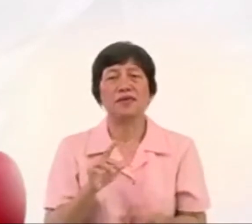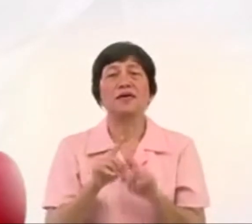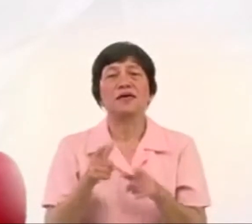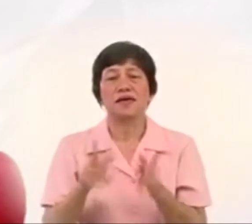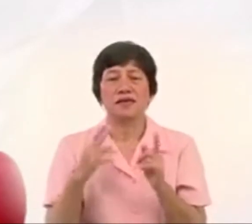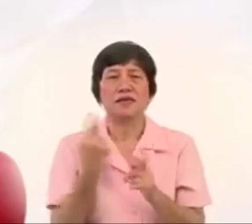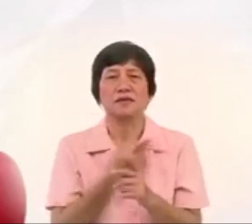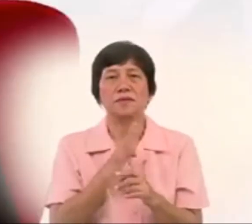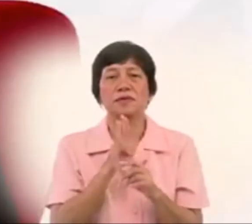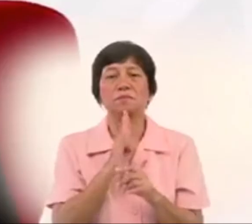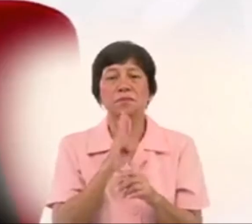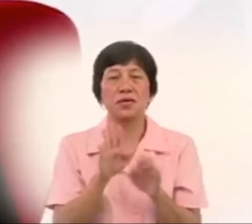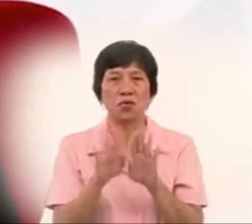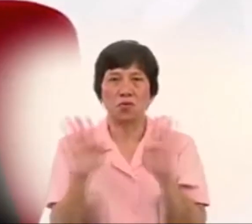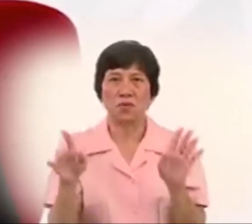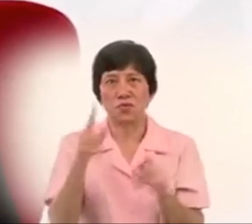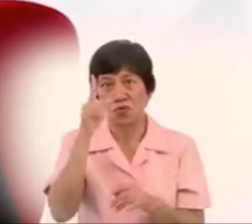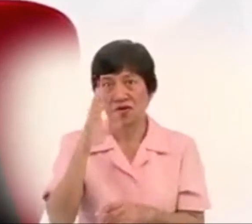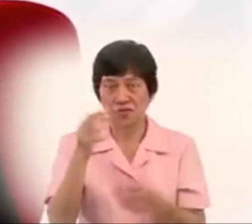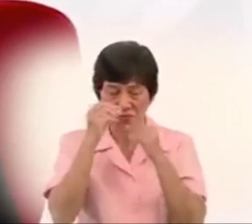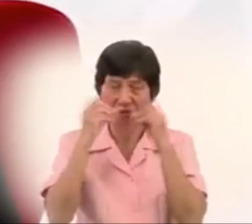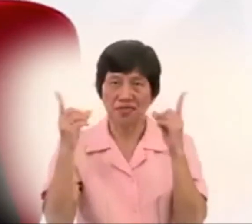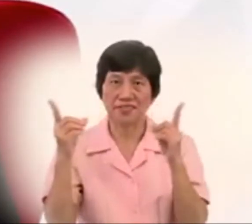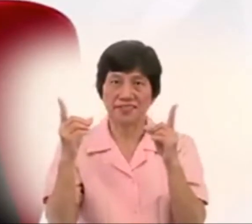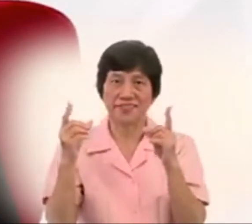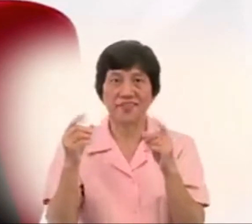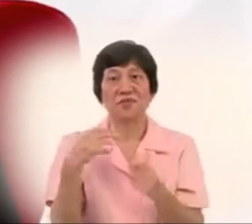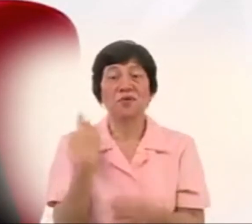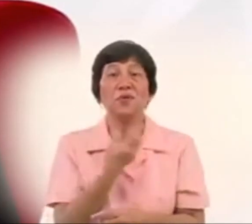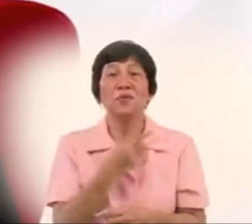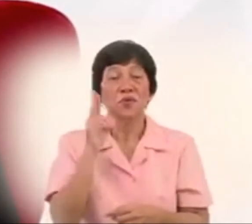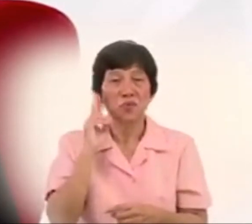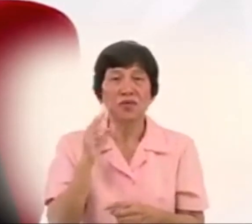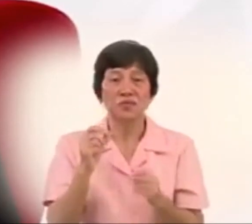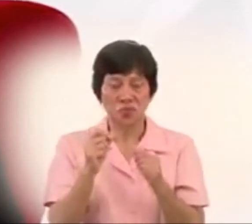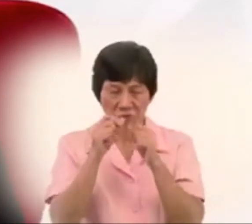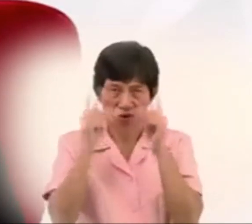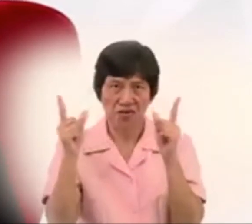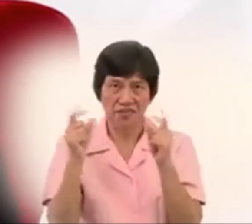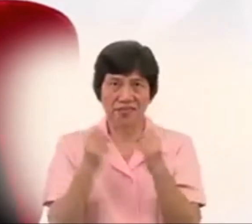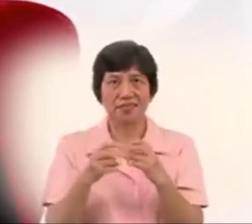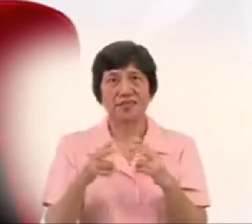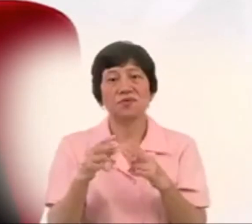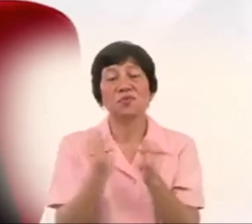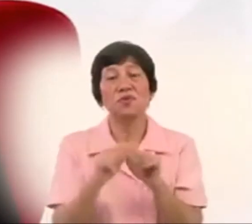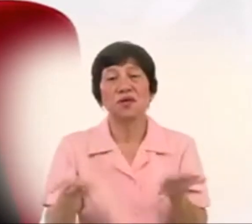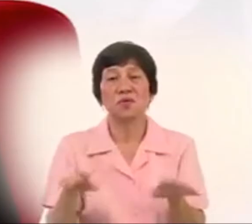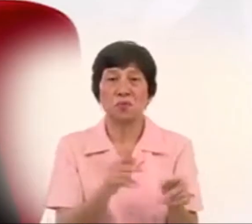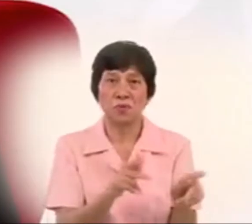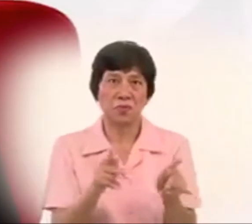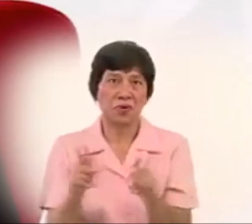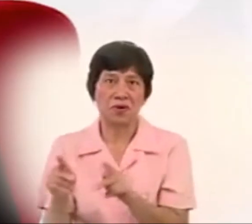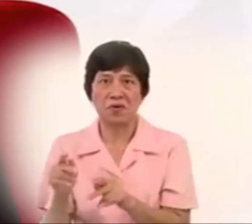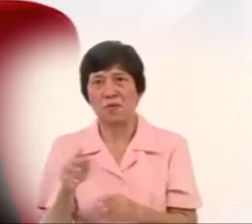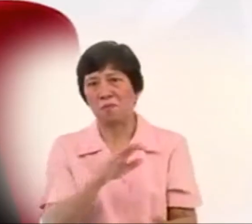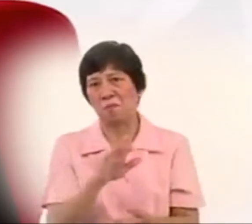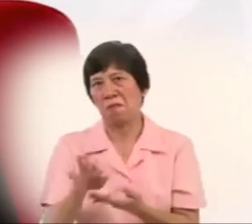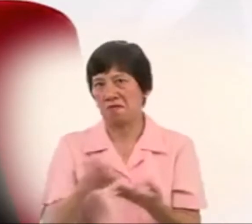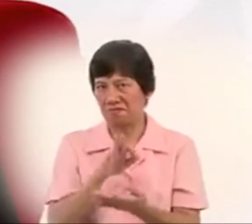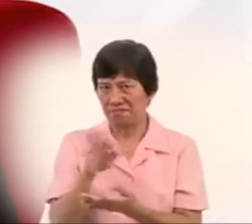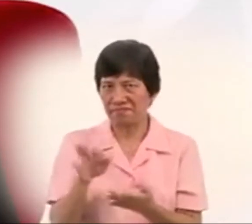God's surprises. And we were surprised. Even without preparing a party, much